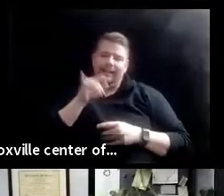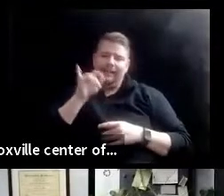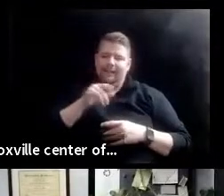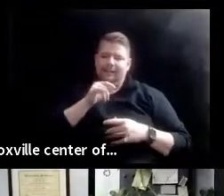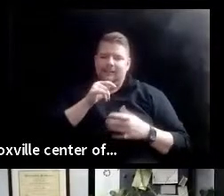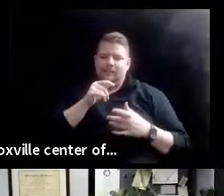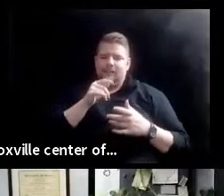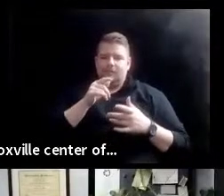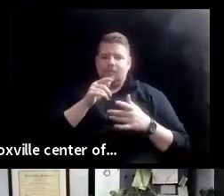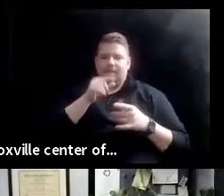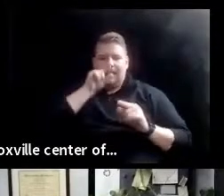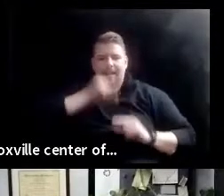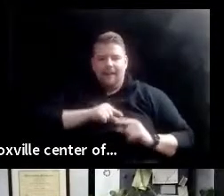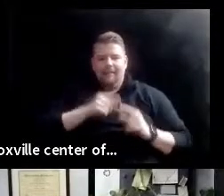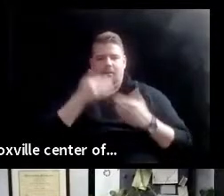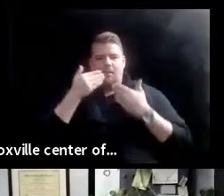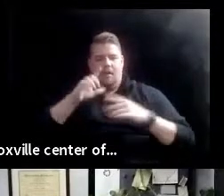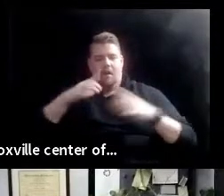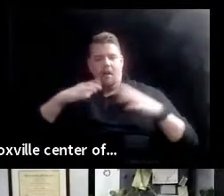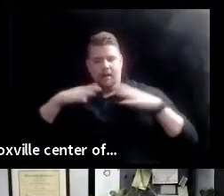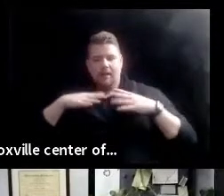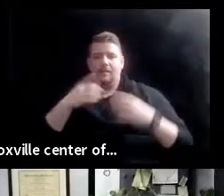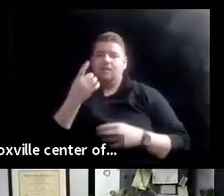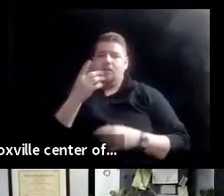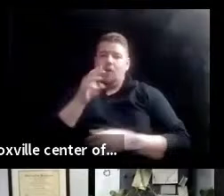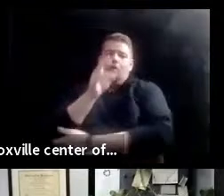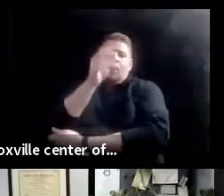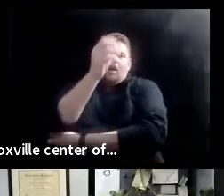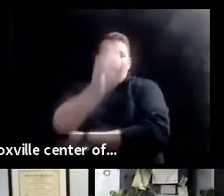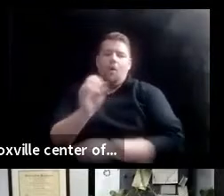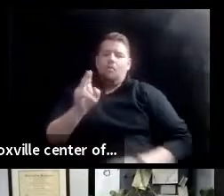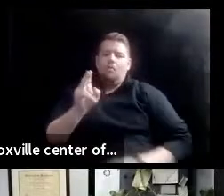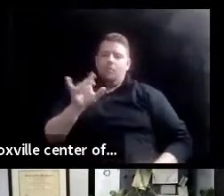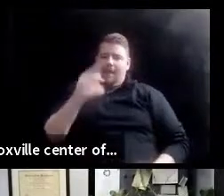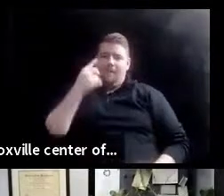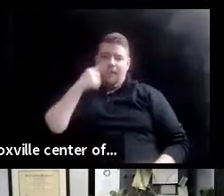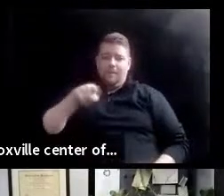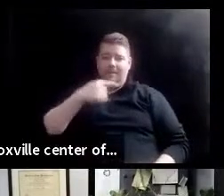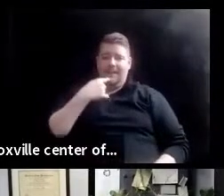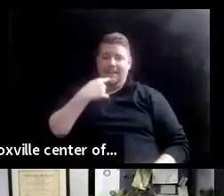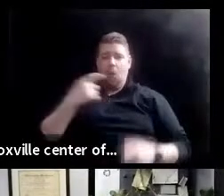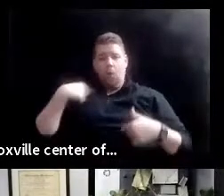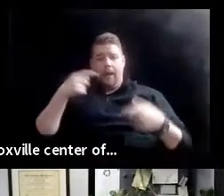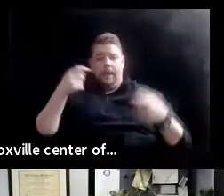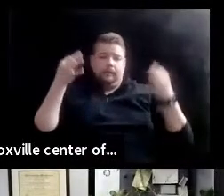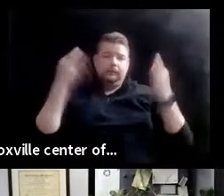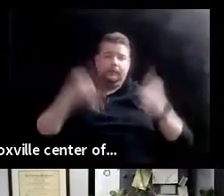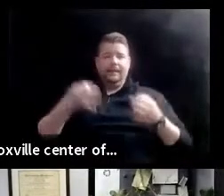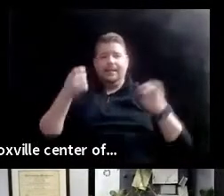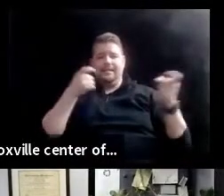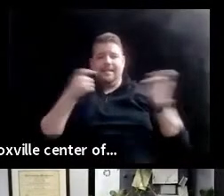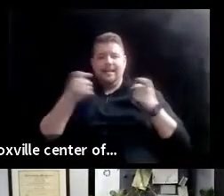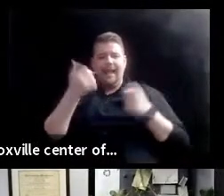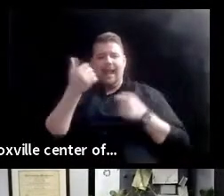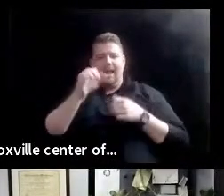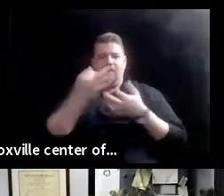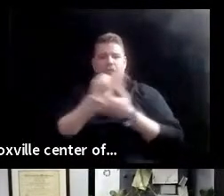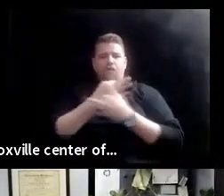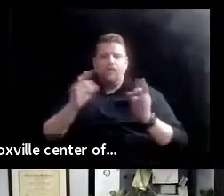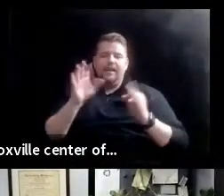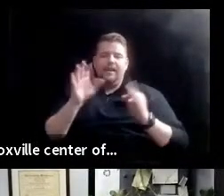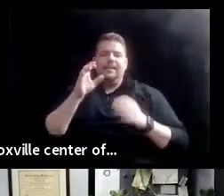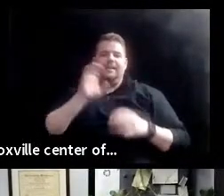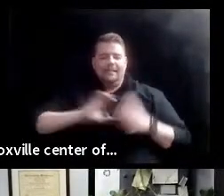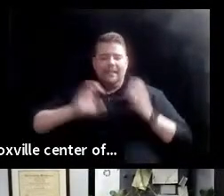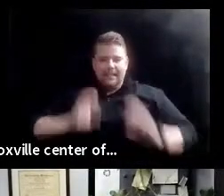holiday. So for Dr. O'Brien to think he can dictate what any free citizen of this county or